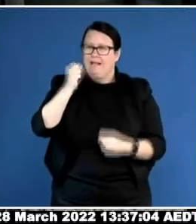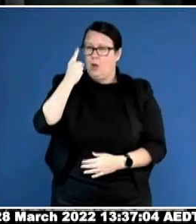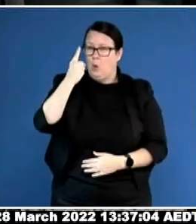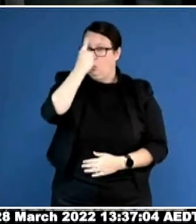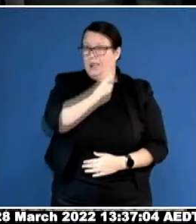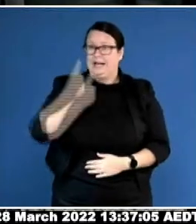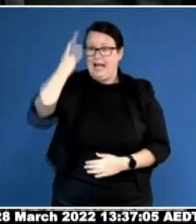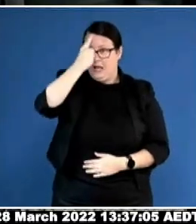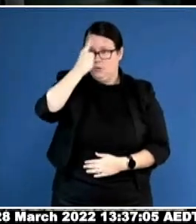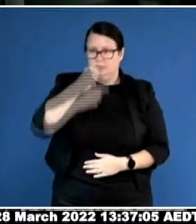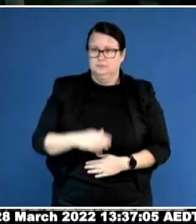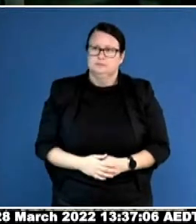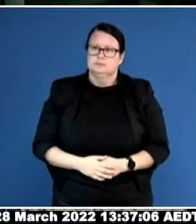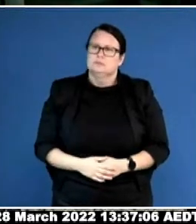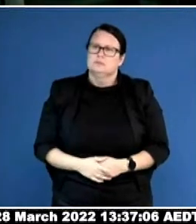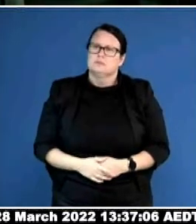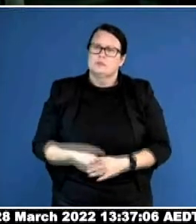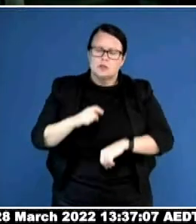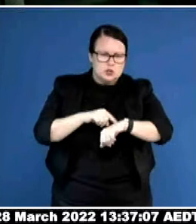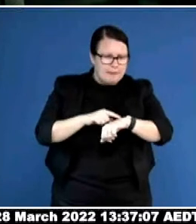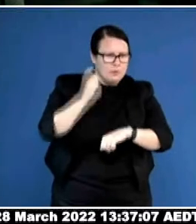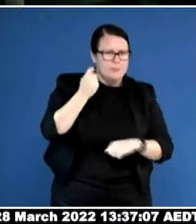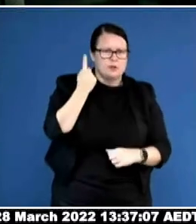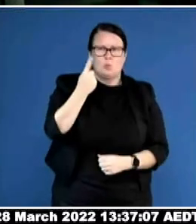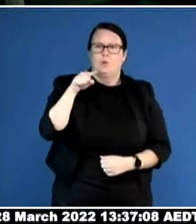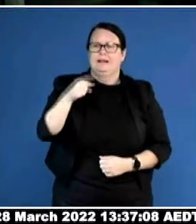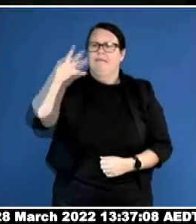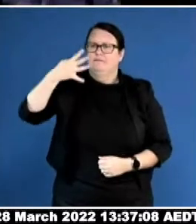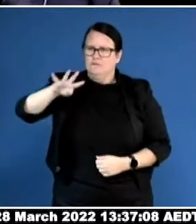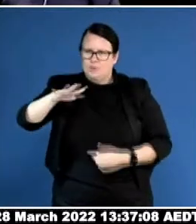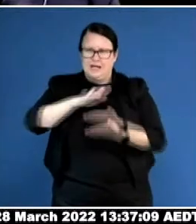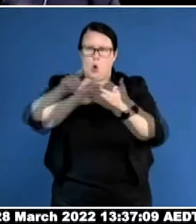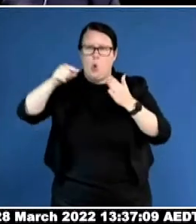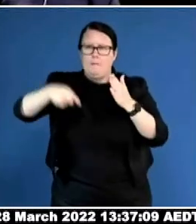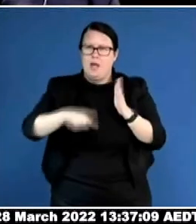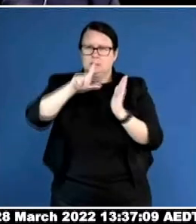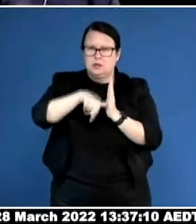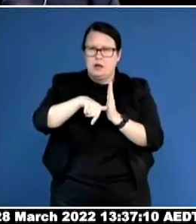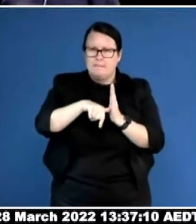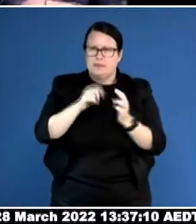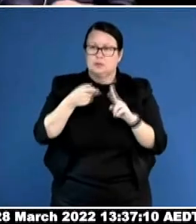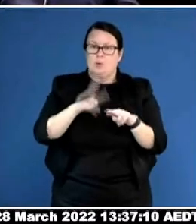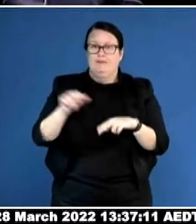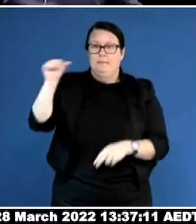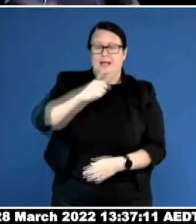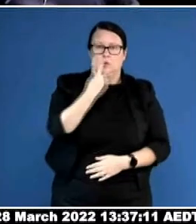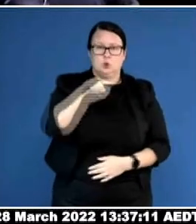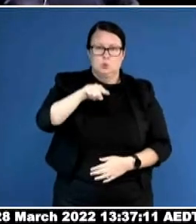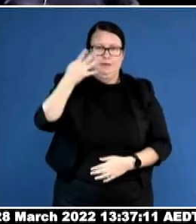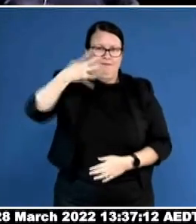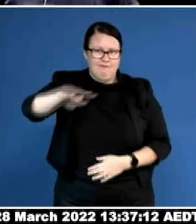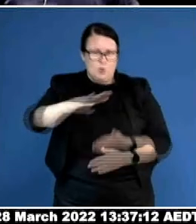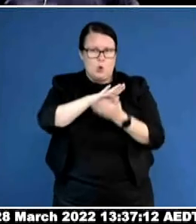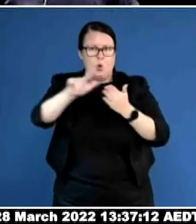It's nearly 1:40 Hobart time, so if we resume at 2:40 Hobart time, that will be